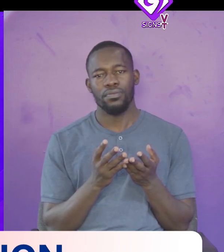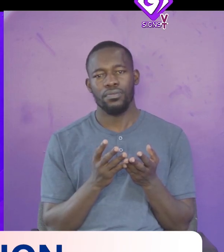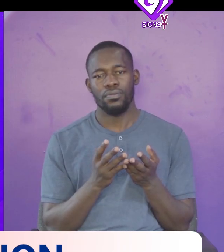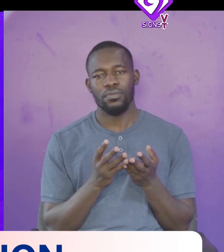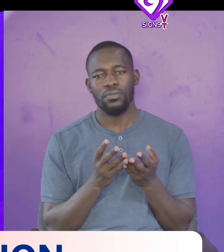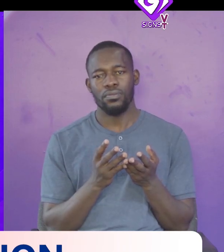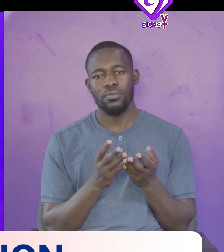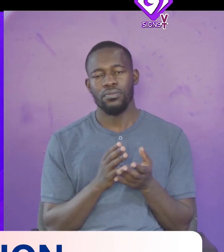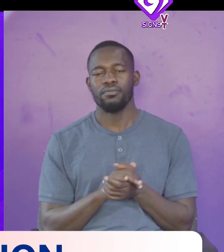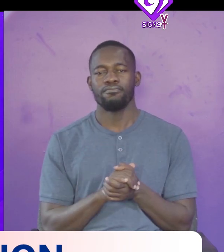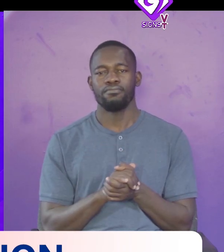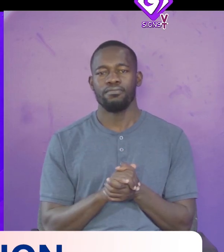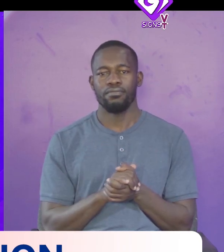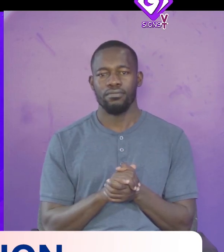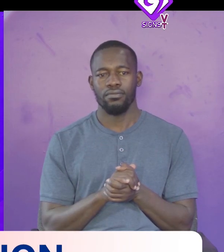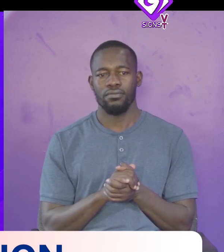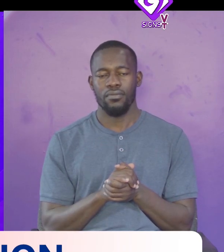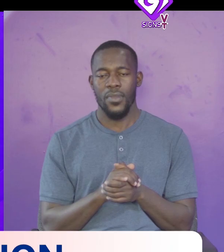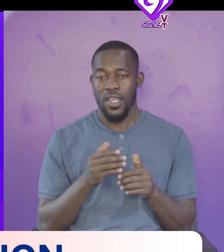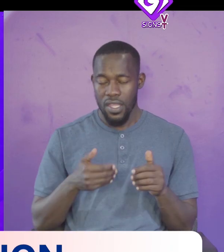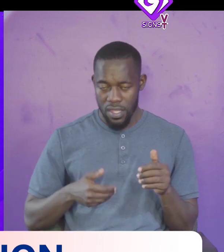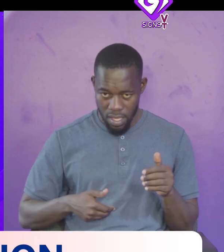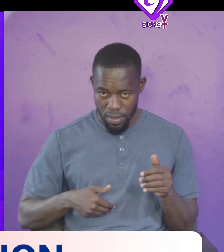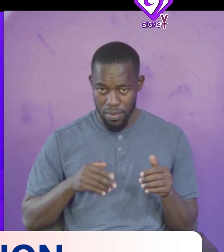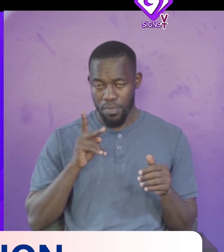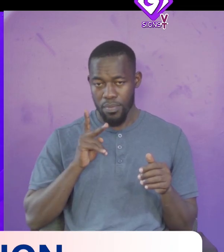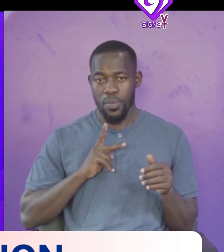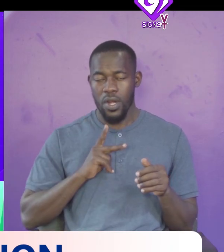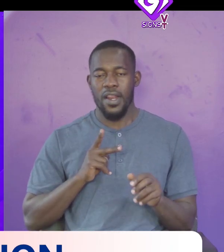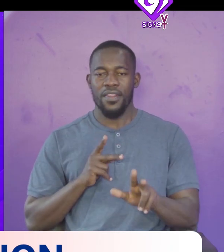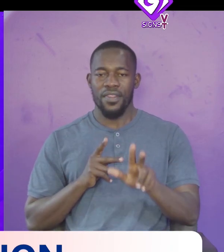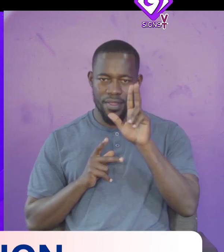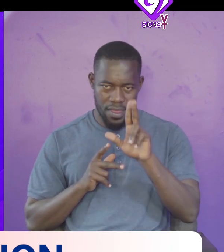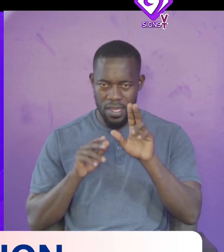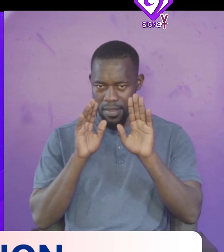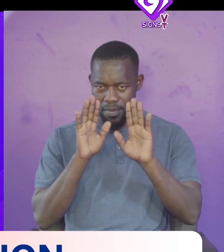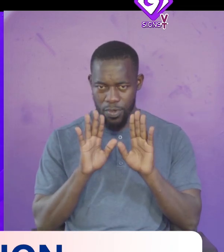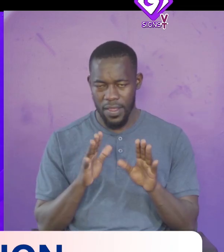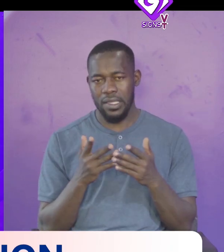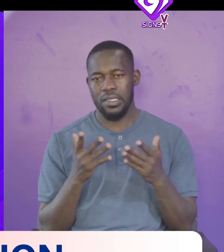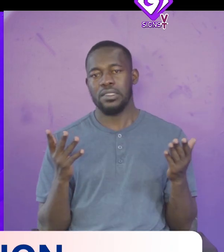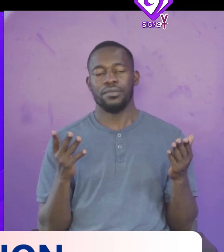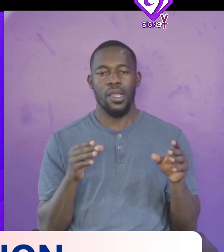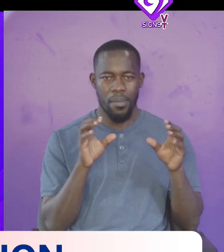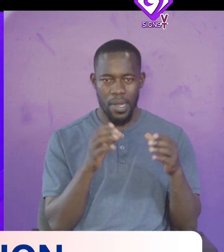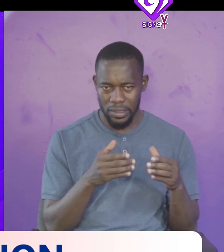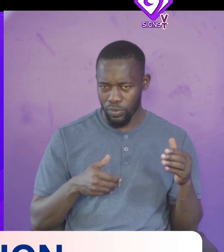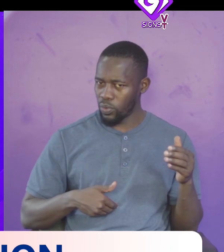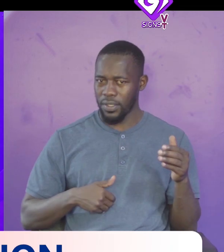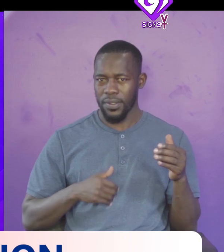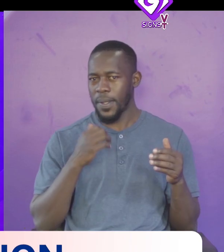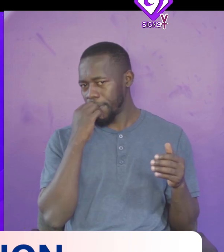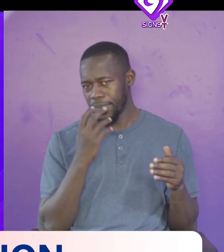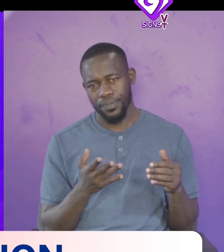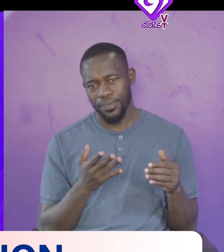ones. Those are his. But for the young people, when they came, they had 3 mantras. And that partyless mantra was the thing we started